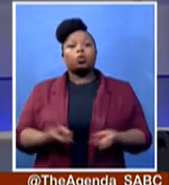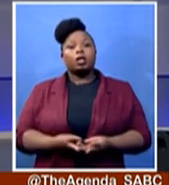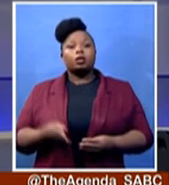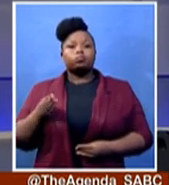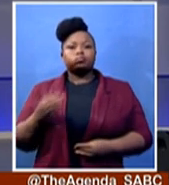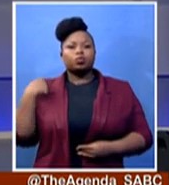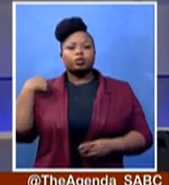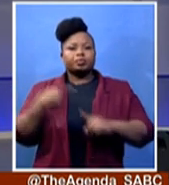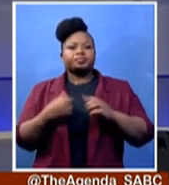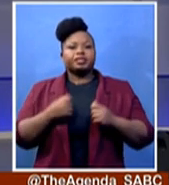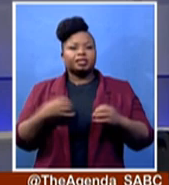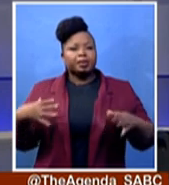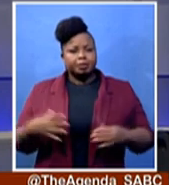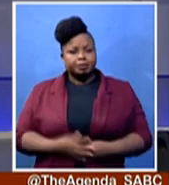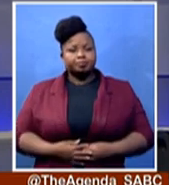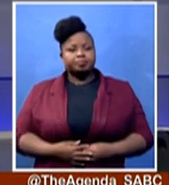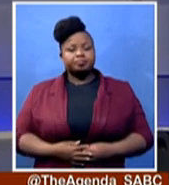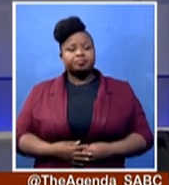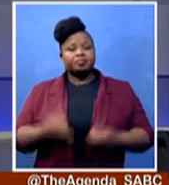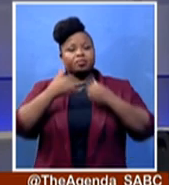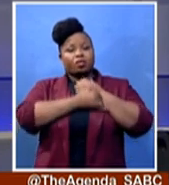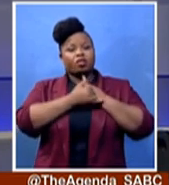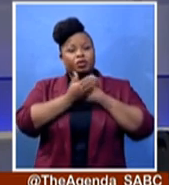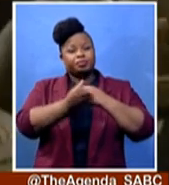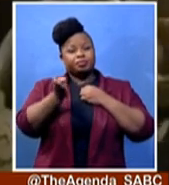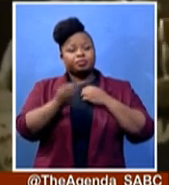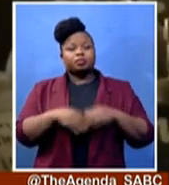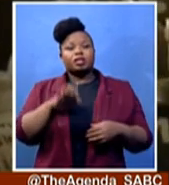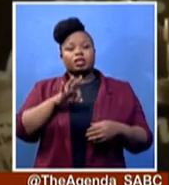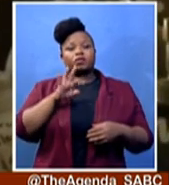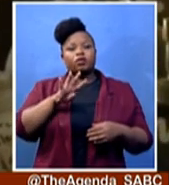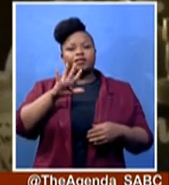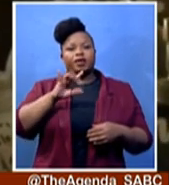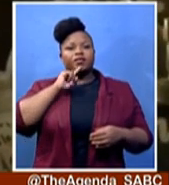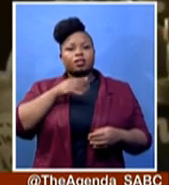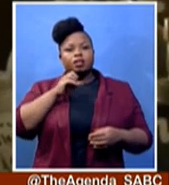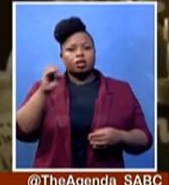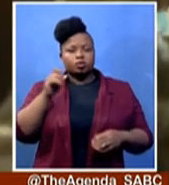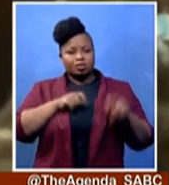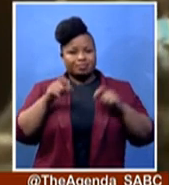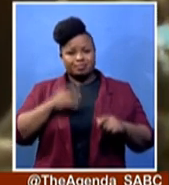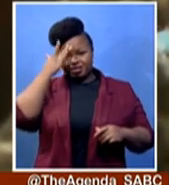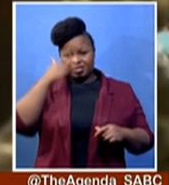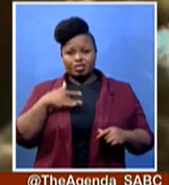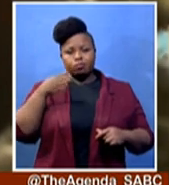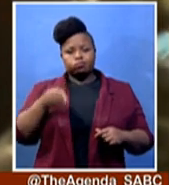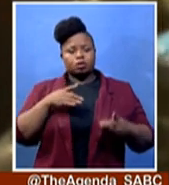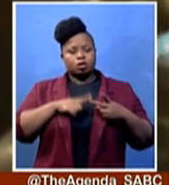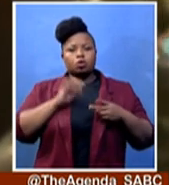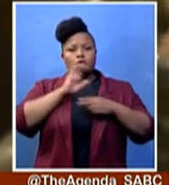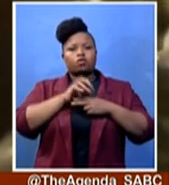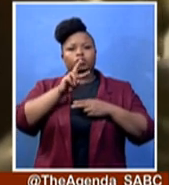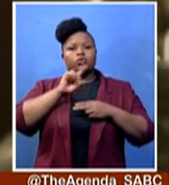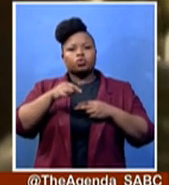country is reporting over 345,000 new cases and over 2,000 fatalities. The second